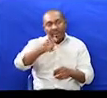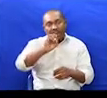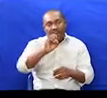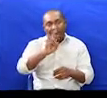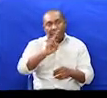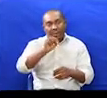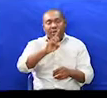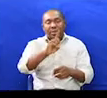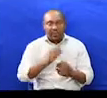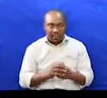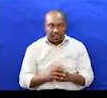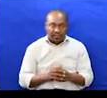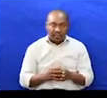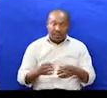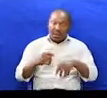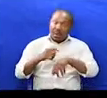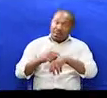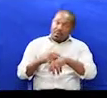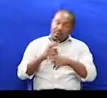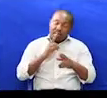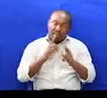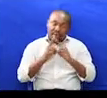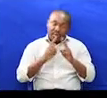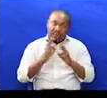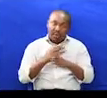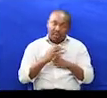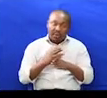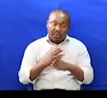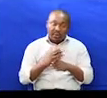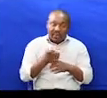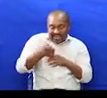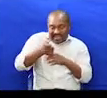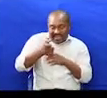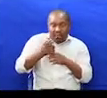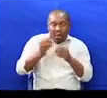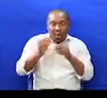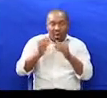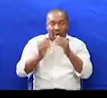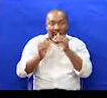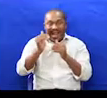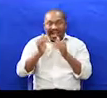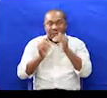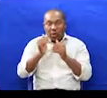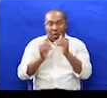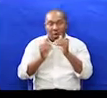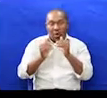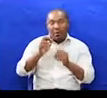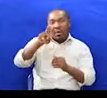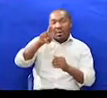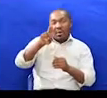You see, when we say about a small ratio, what we mean? Small ratio, it